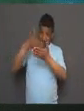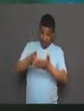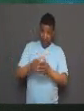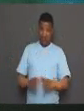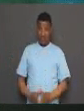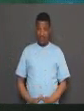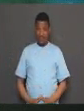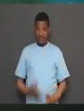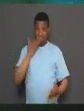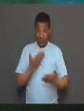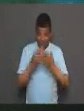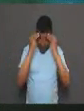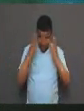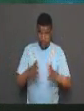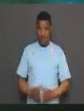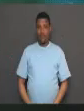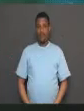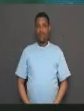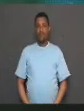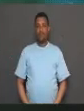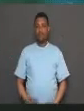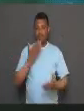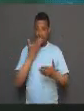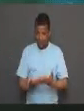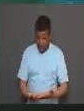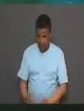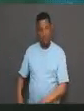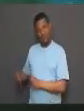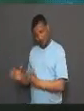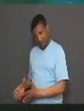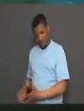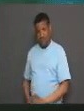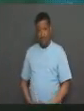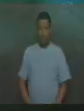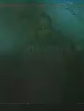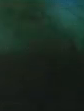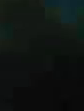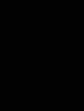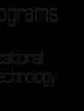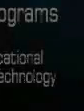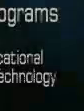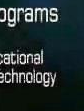Until then, thank you, teacher. Thank you, students.